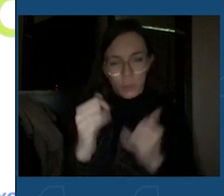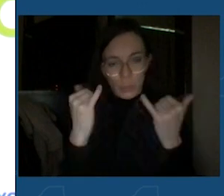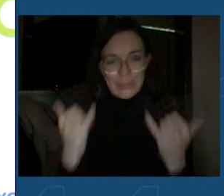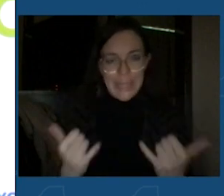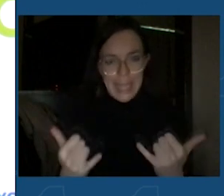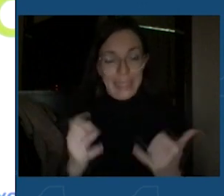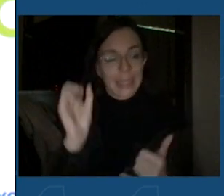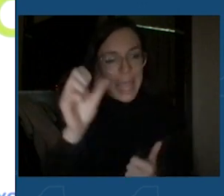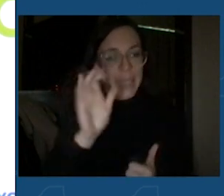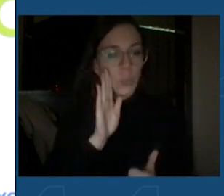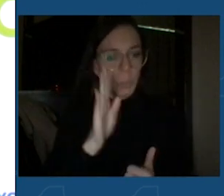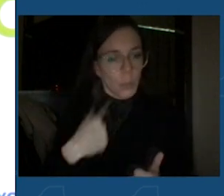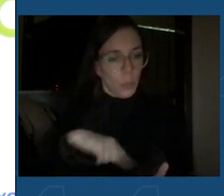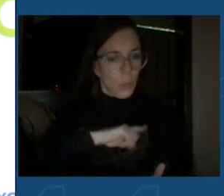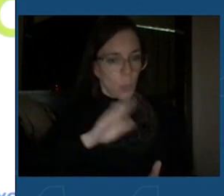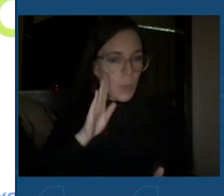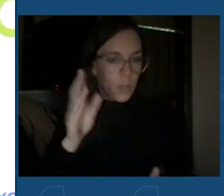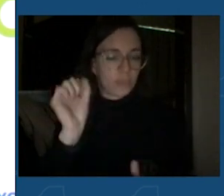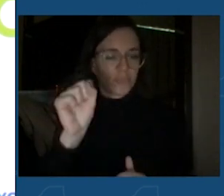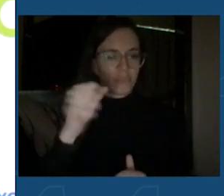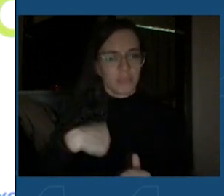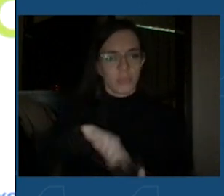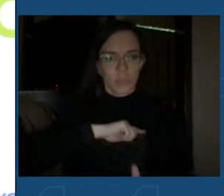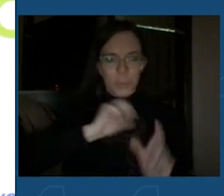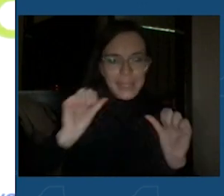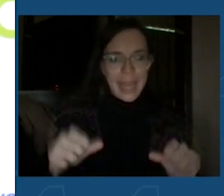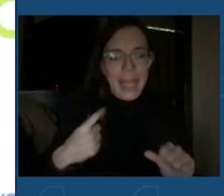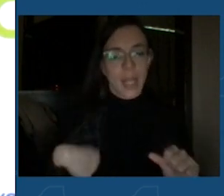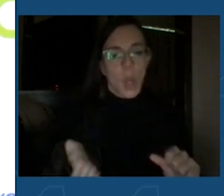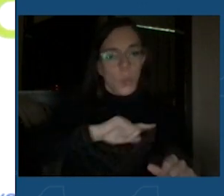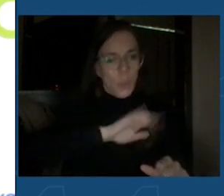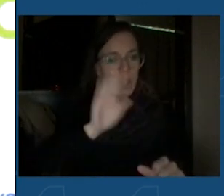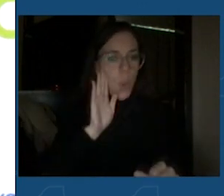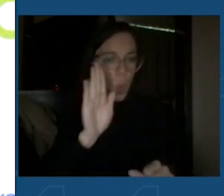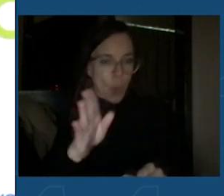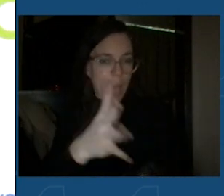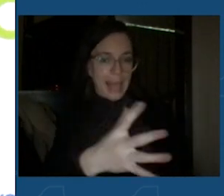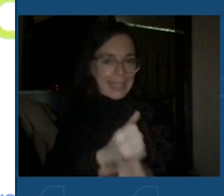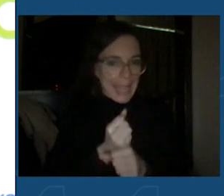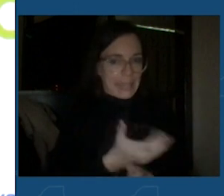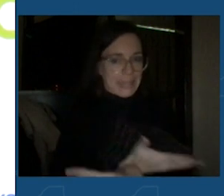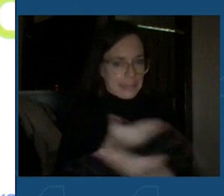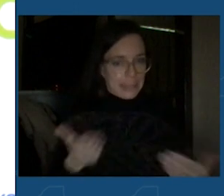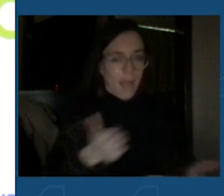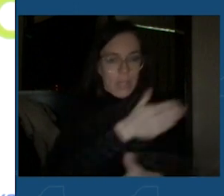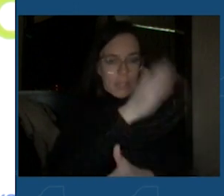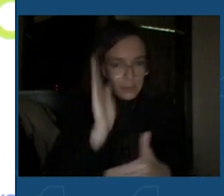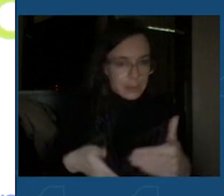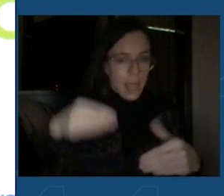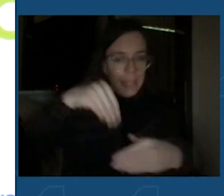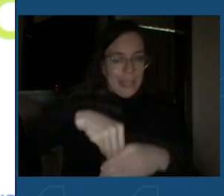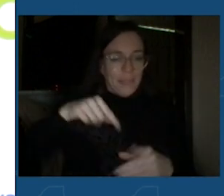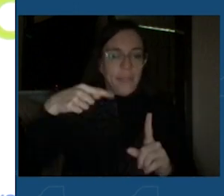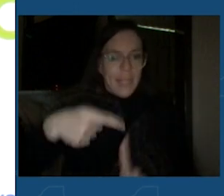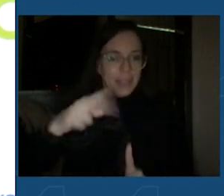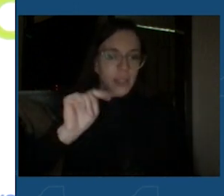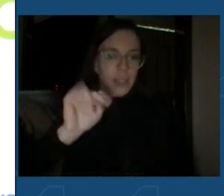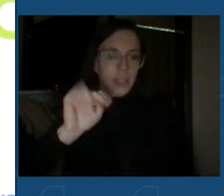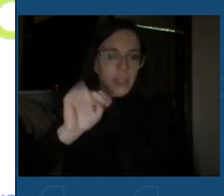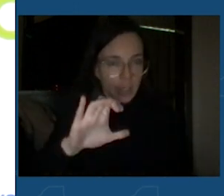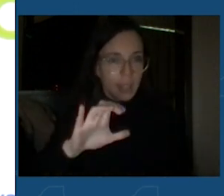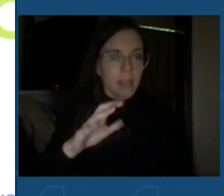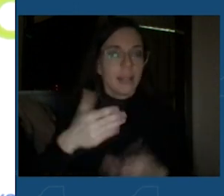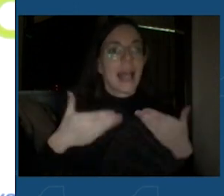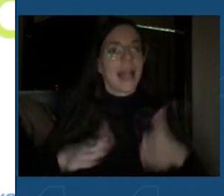we will. Yes, we can. And we will get stuff done in this city. Let's make it